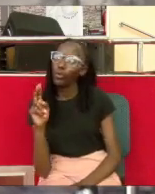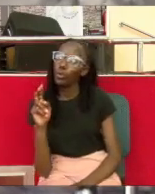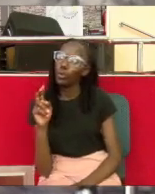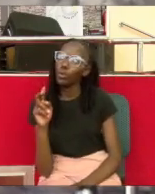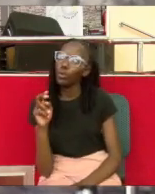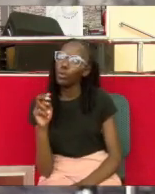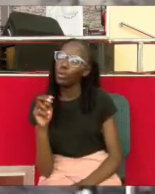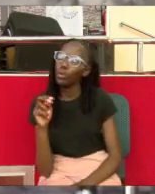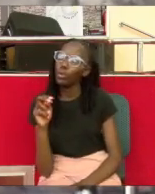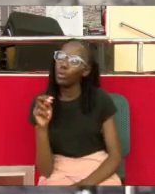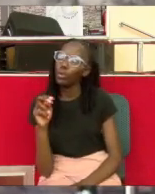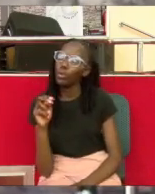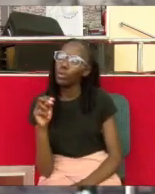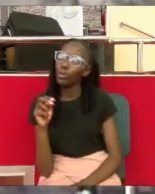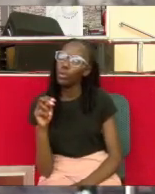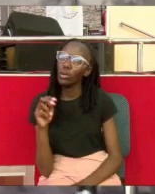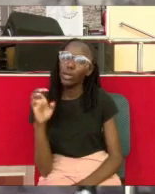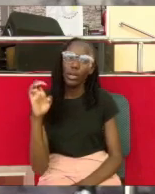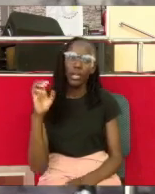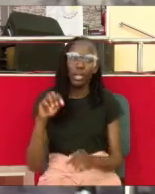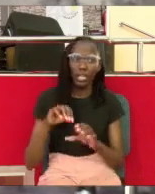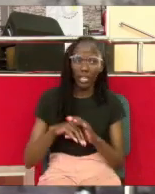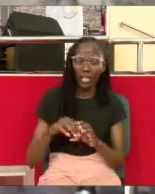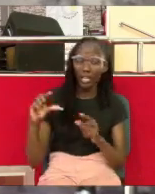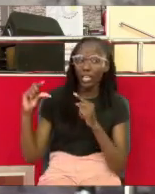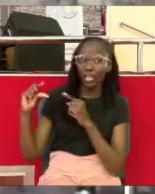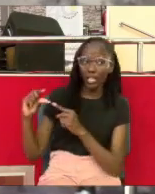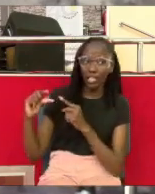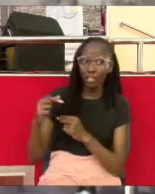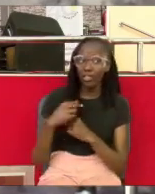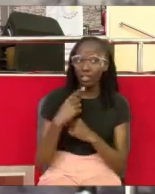In Greek we say eu.